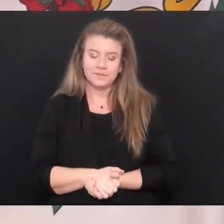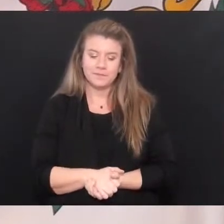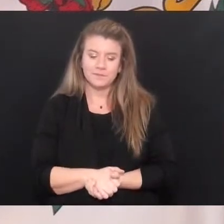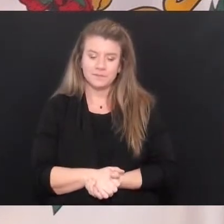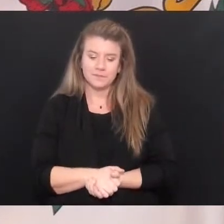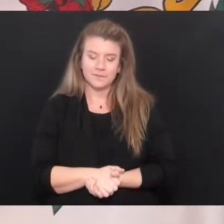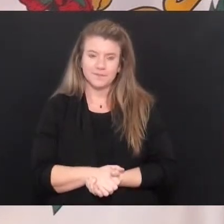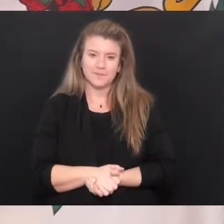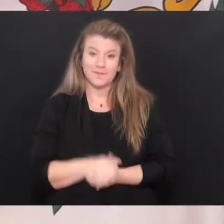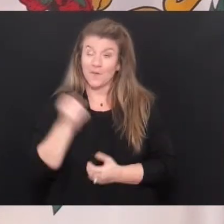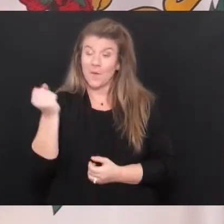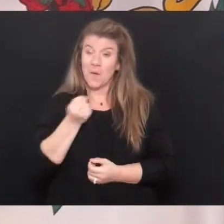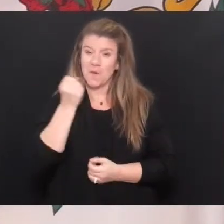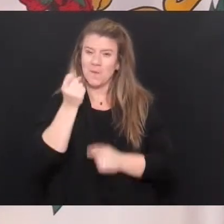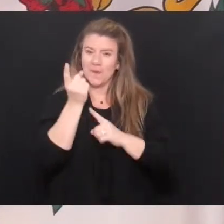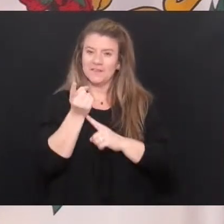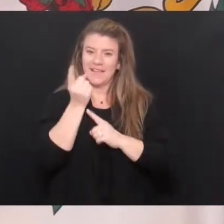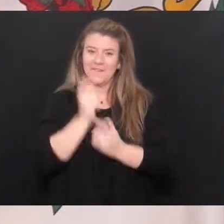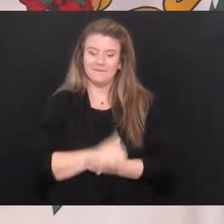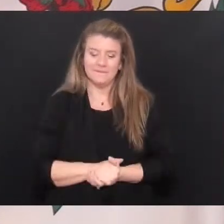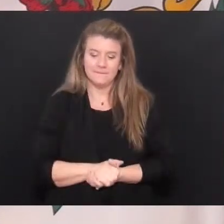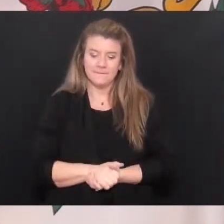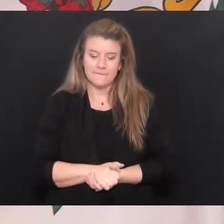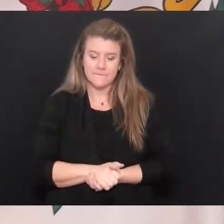Just a second.